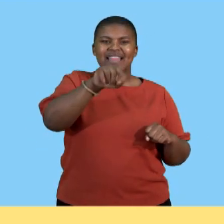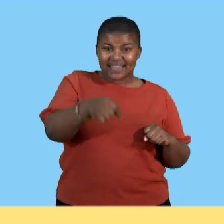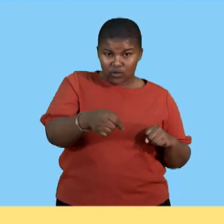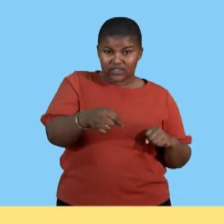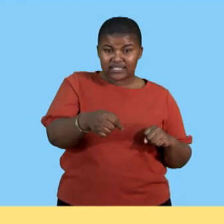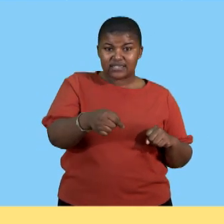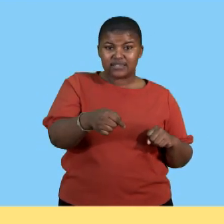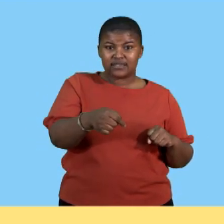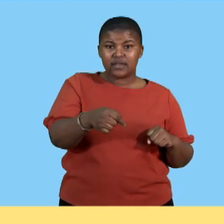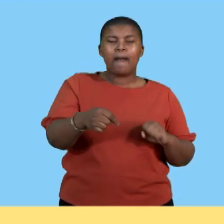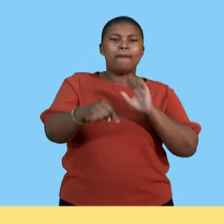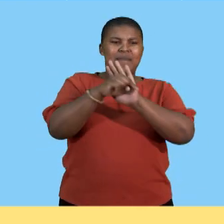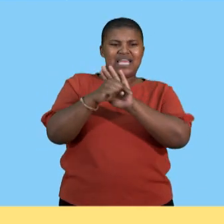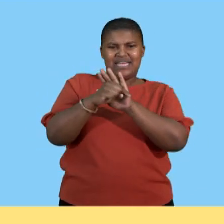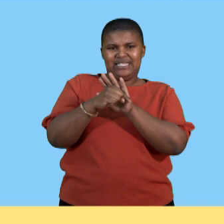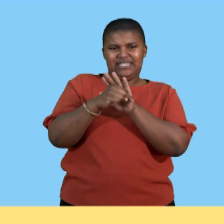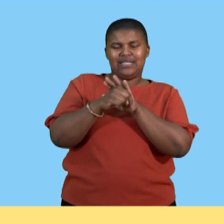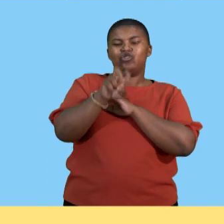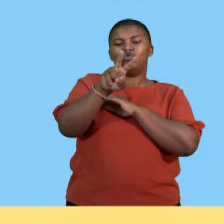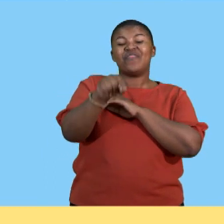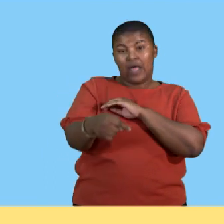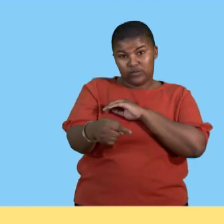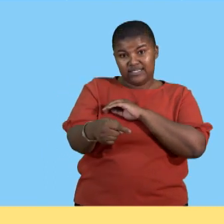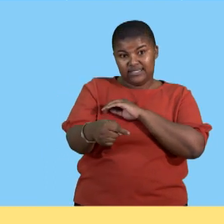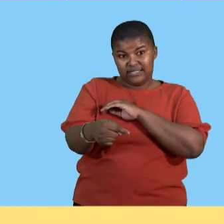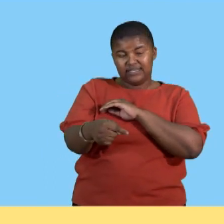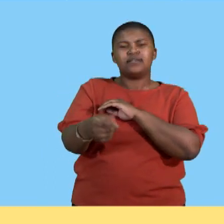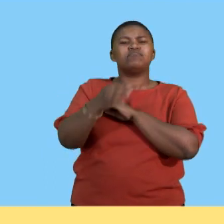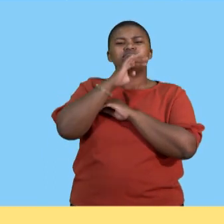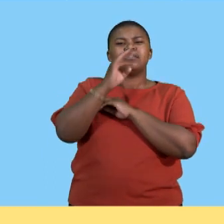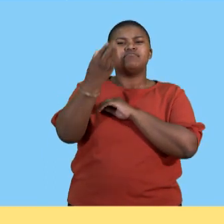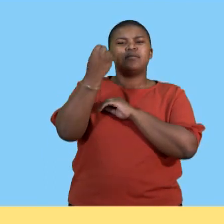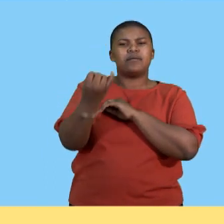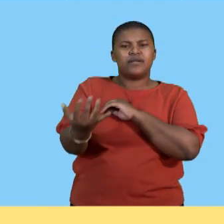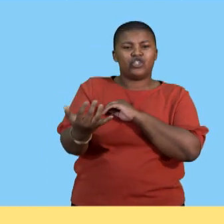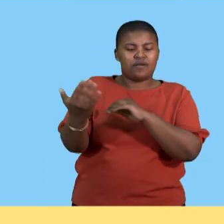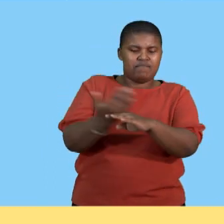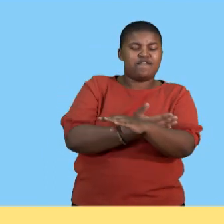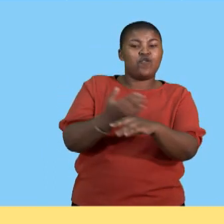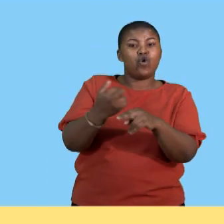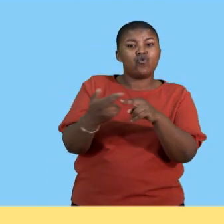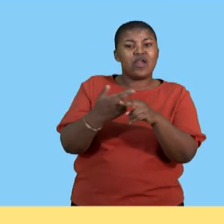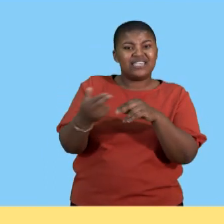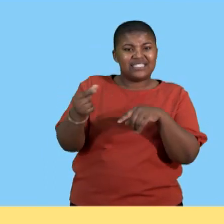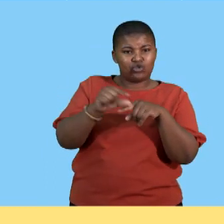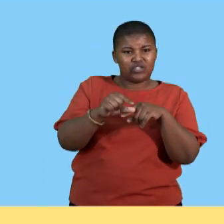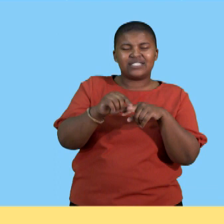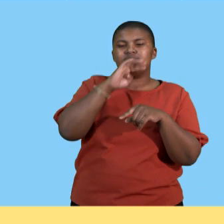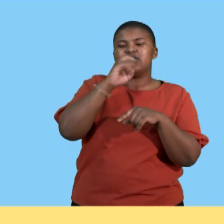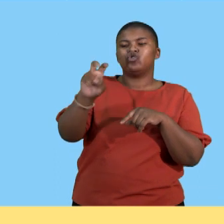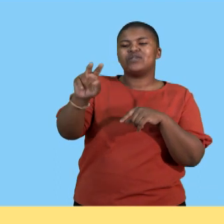28,000 minus this increase of 2,000. That means before rent increased, the total would